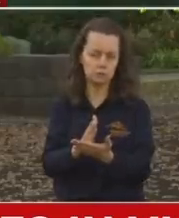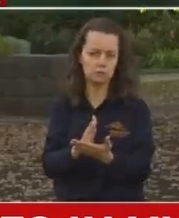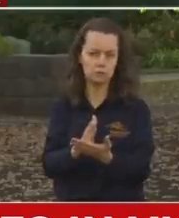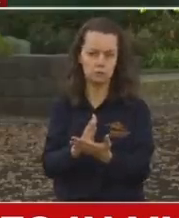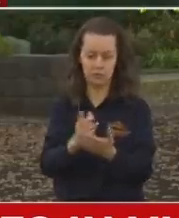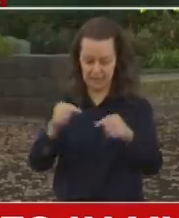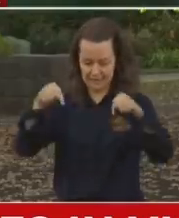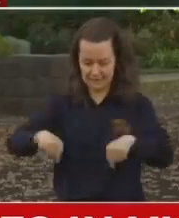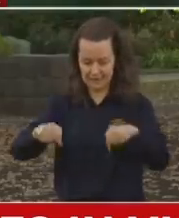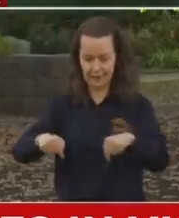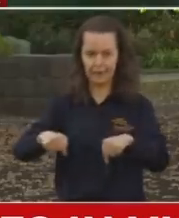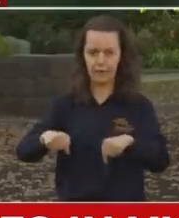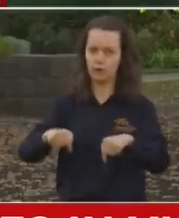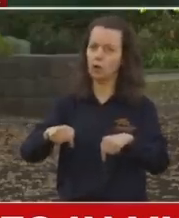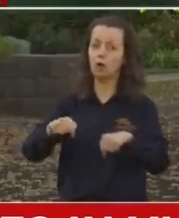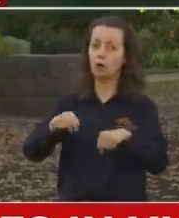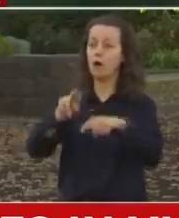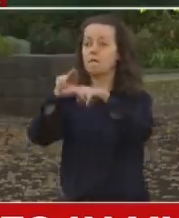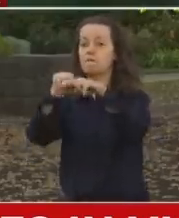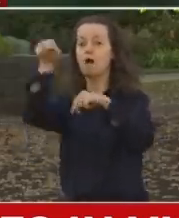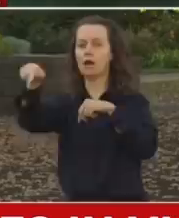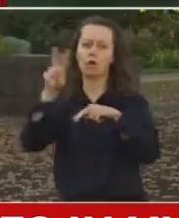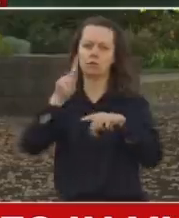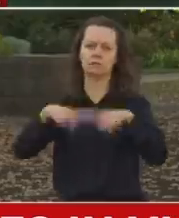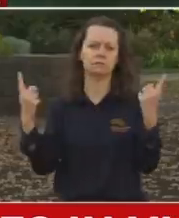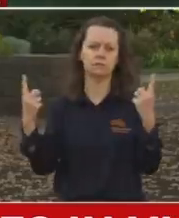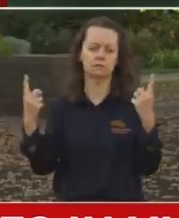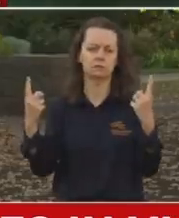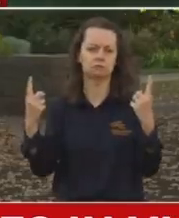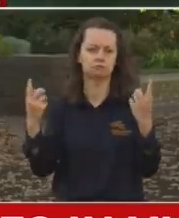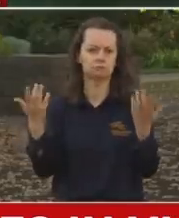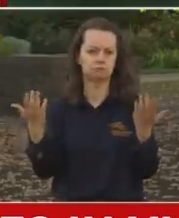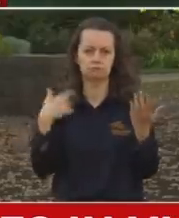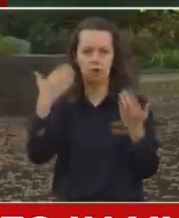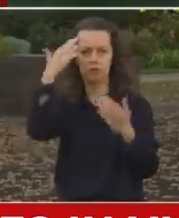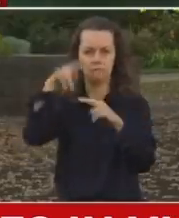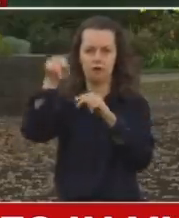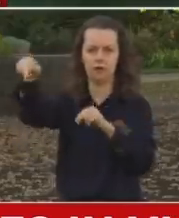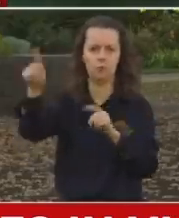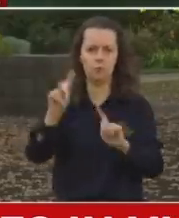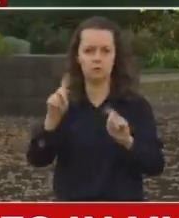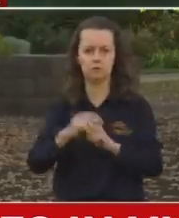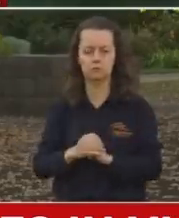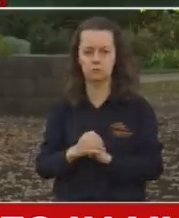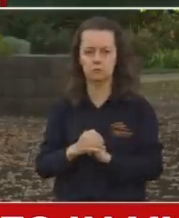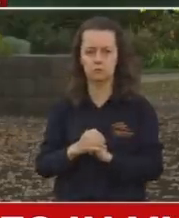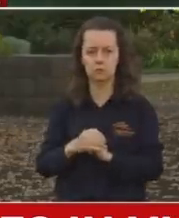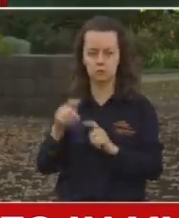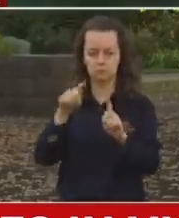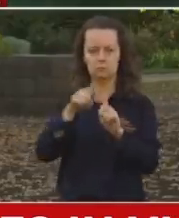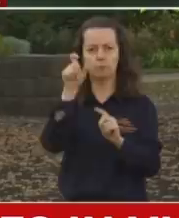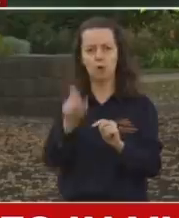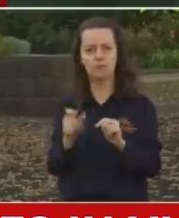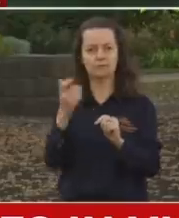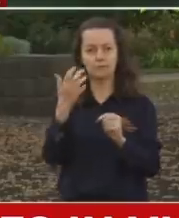number of primary close contacts, high number of exposure sites, very concerning number of very high risk settings. So I want to